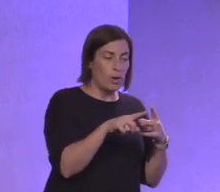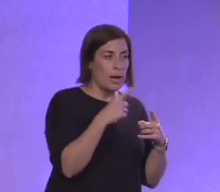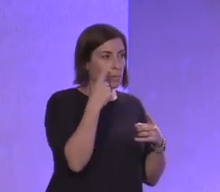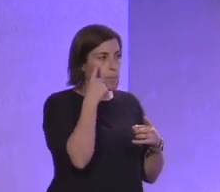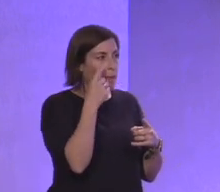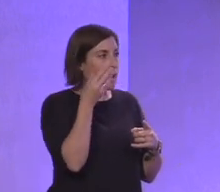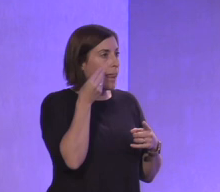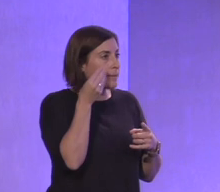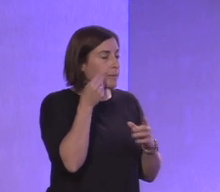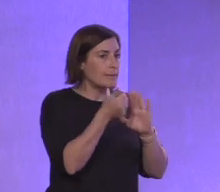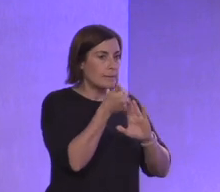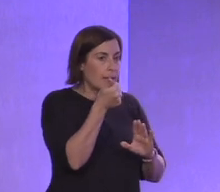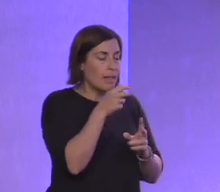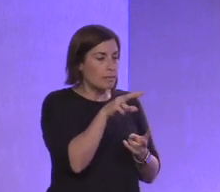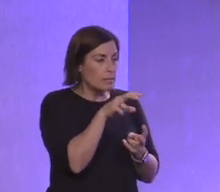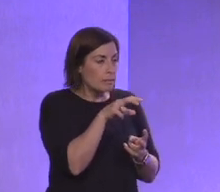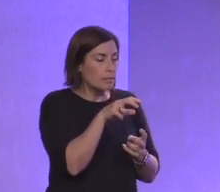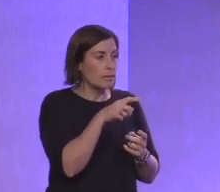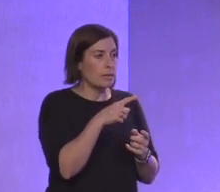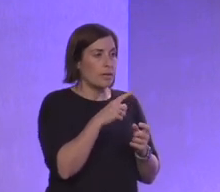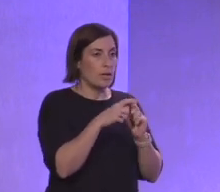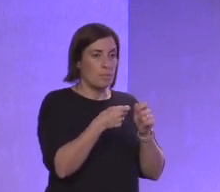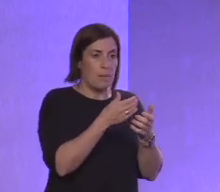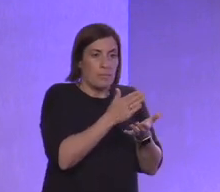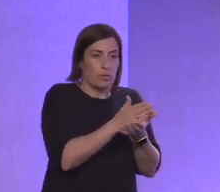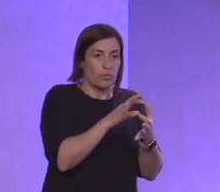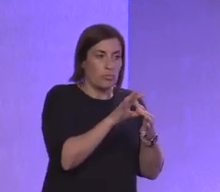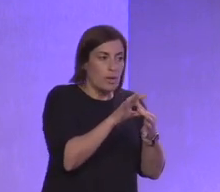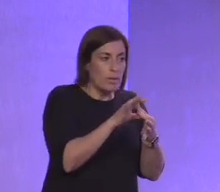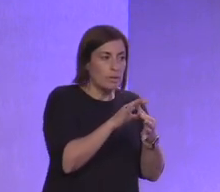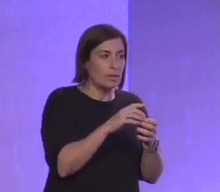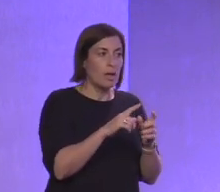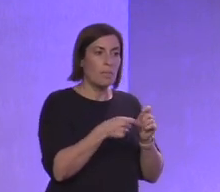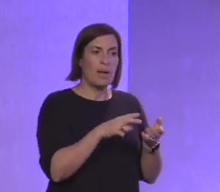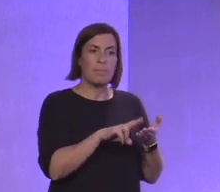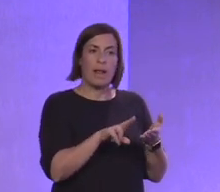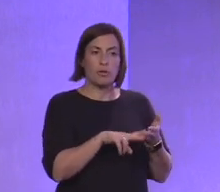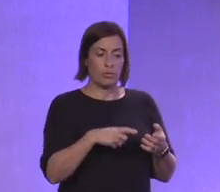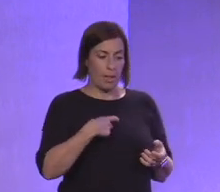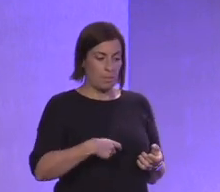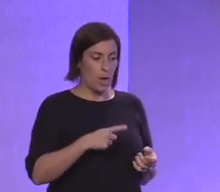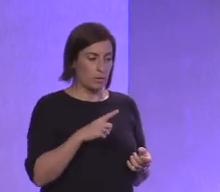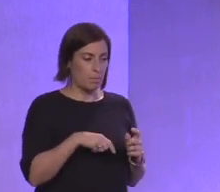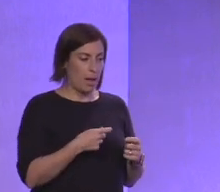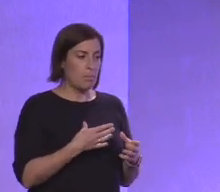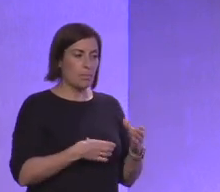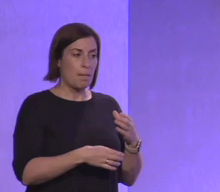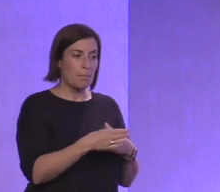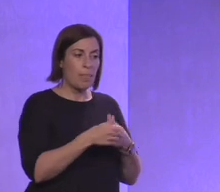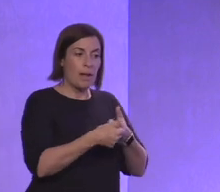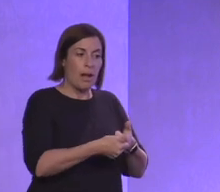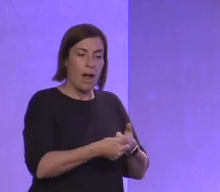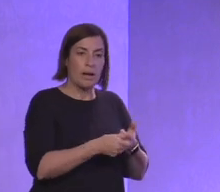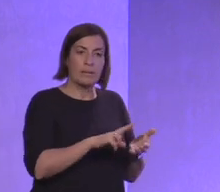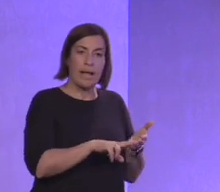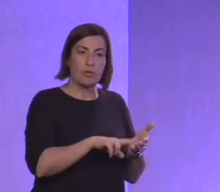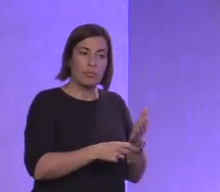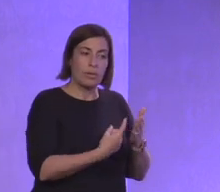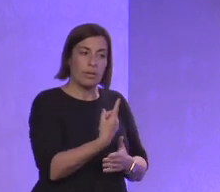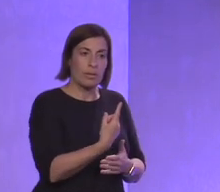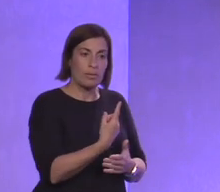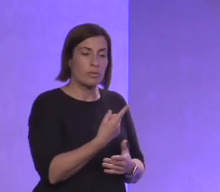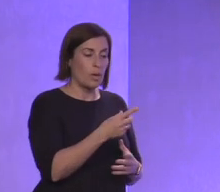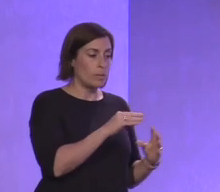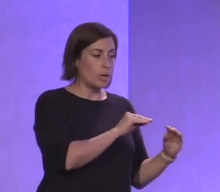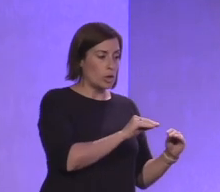building trust skills, people naturally start to engage with more compassion, empathy, and kindness towards each other. So using those